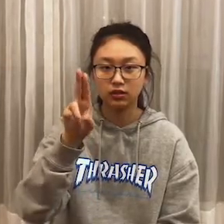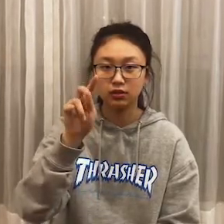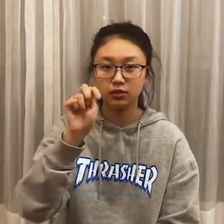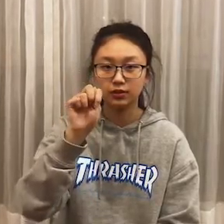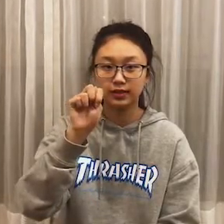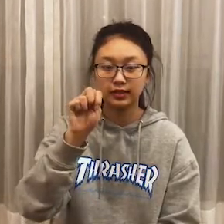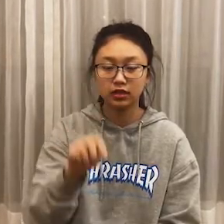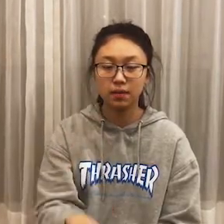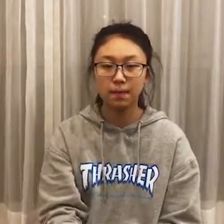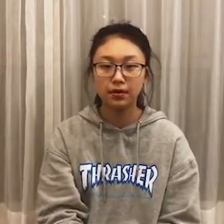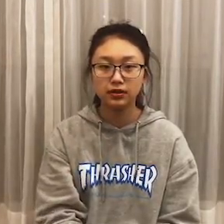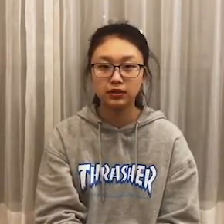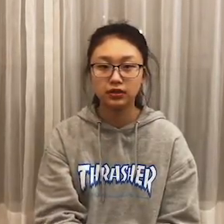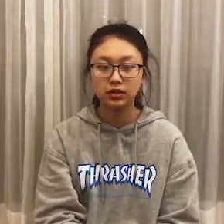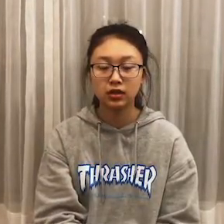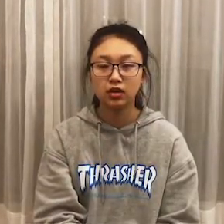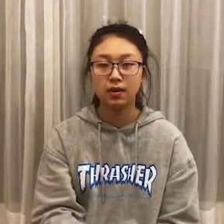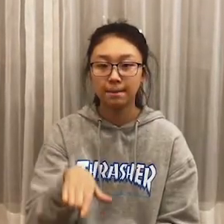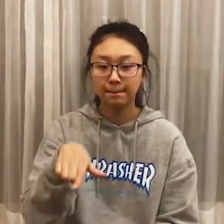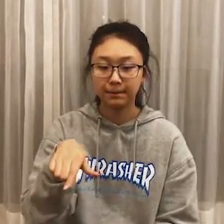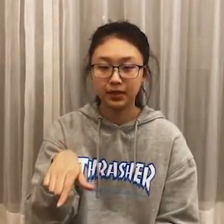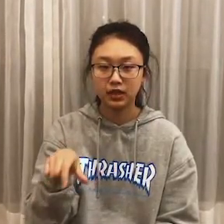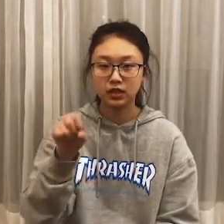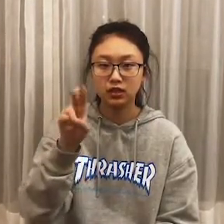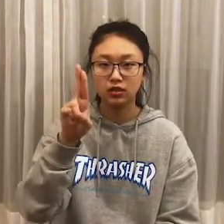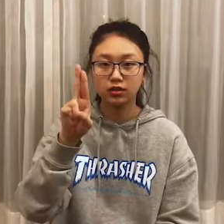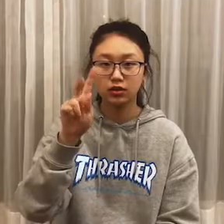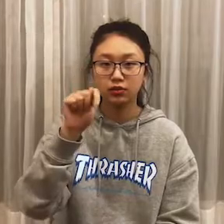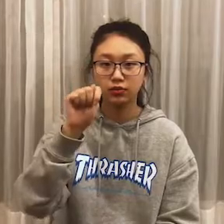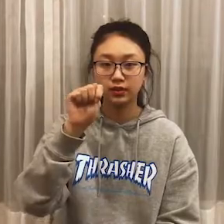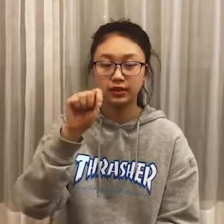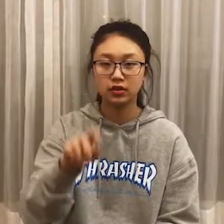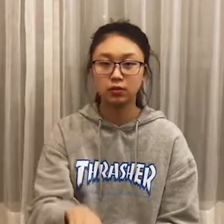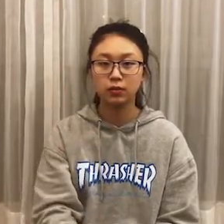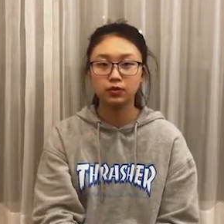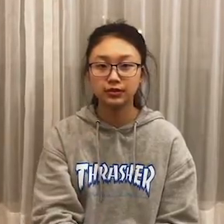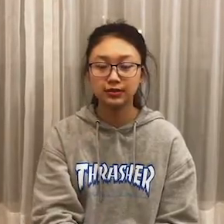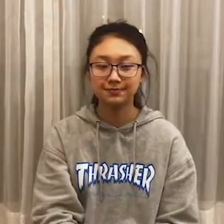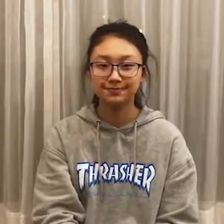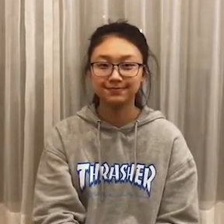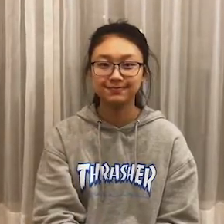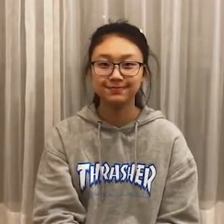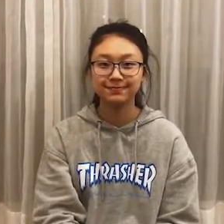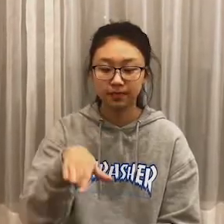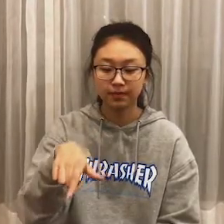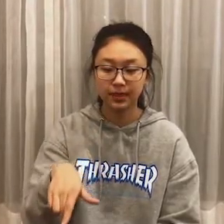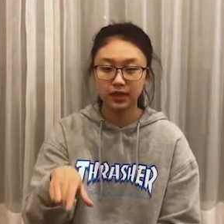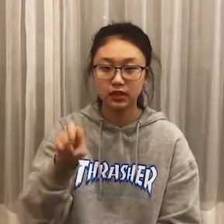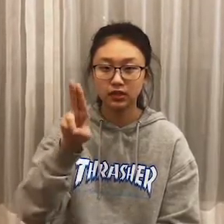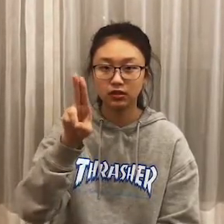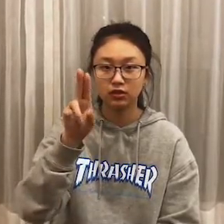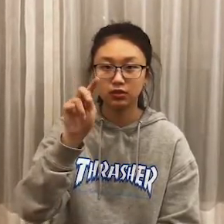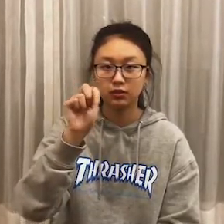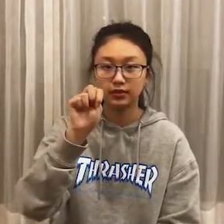This character is pronounced as Fong, and it has so many meanings that I simply cannot enumerate them, because